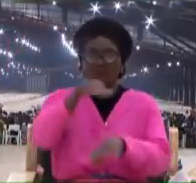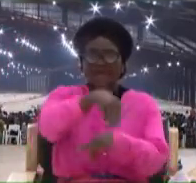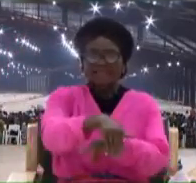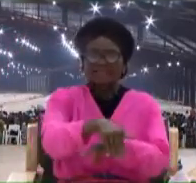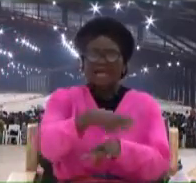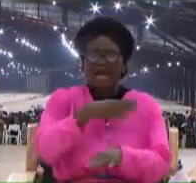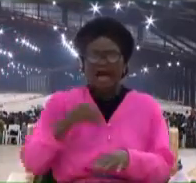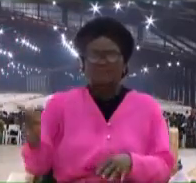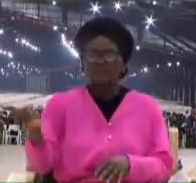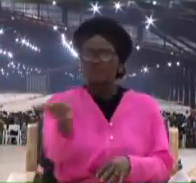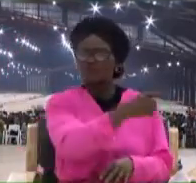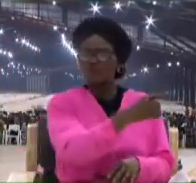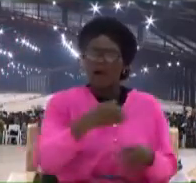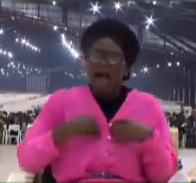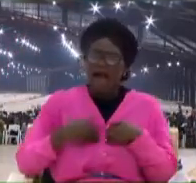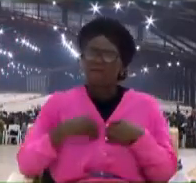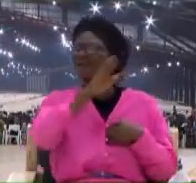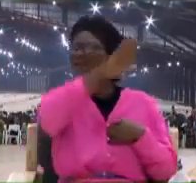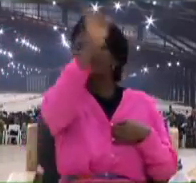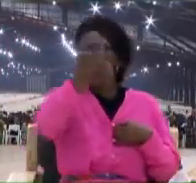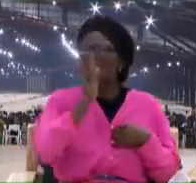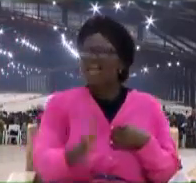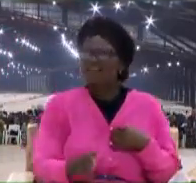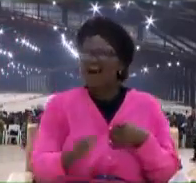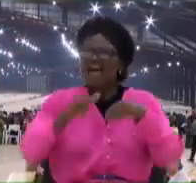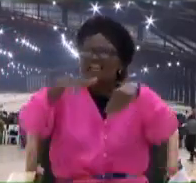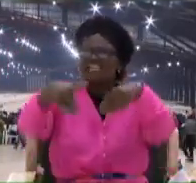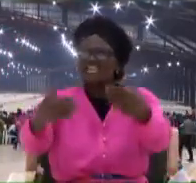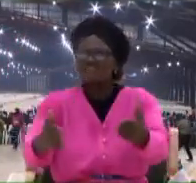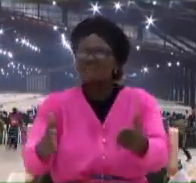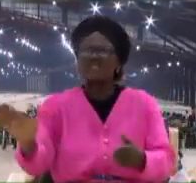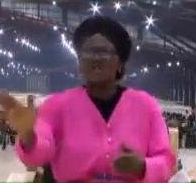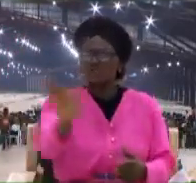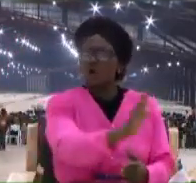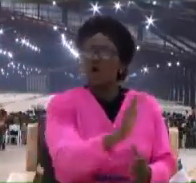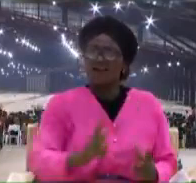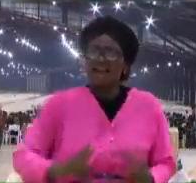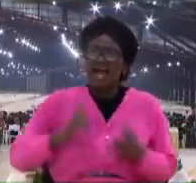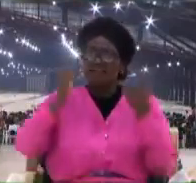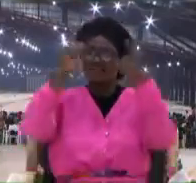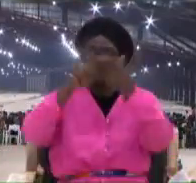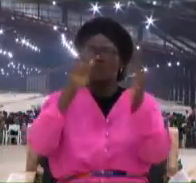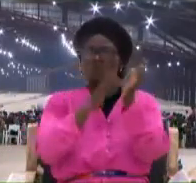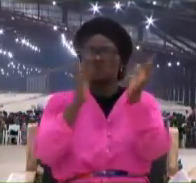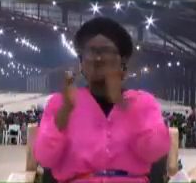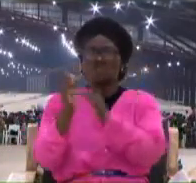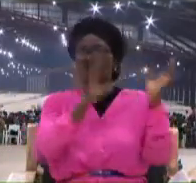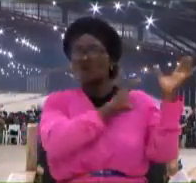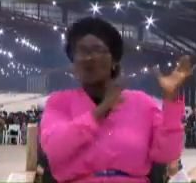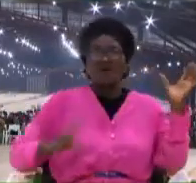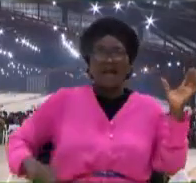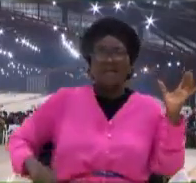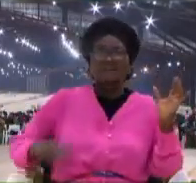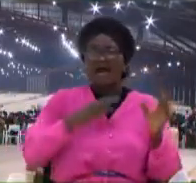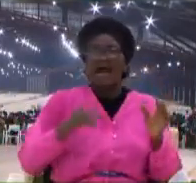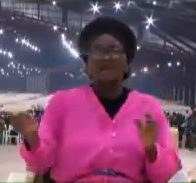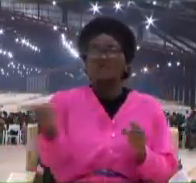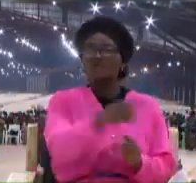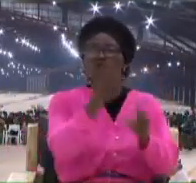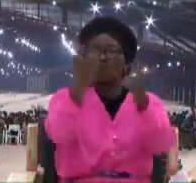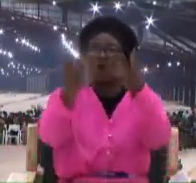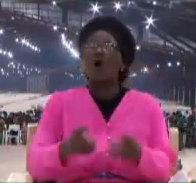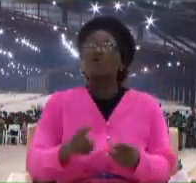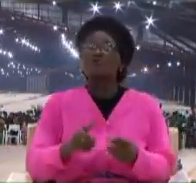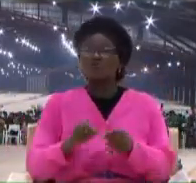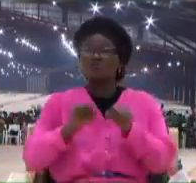Christ, and yet you want to shine with the rest of us, I invite you to come